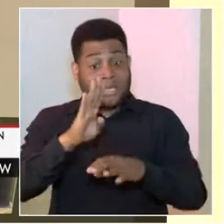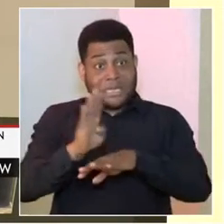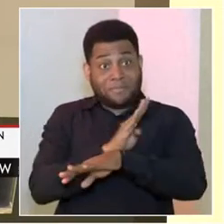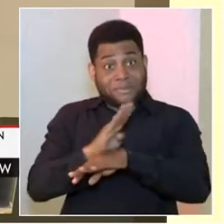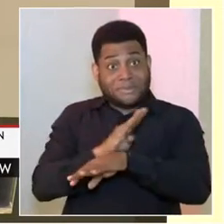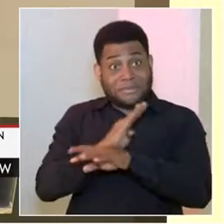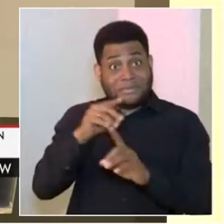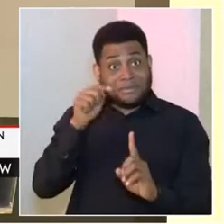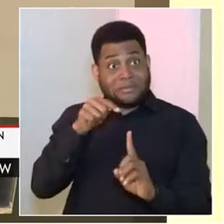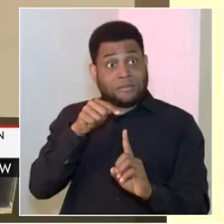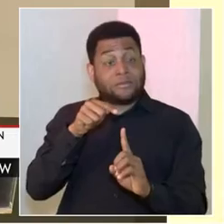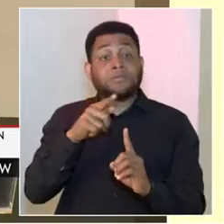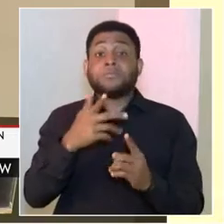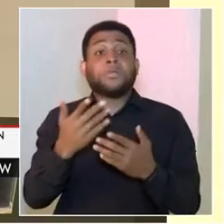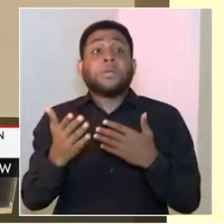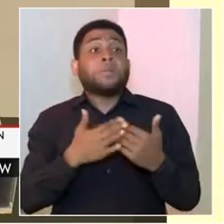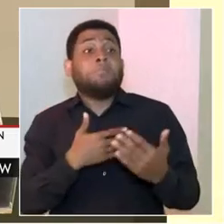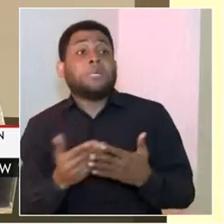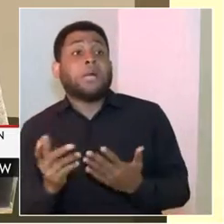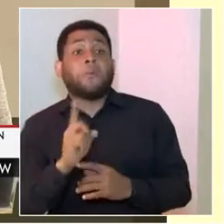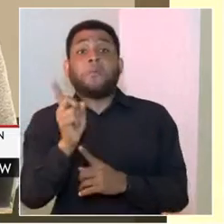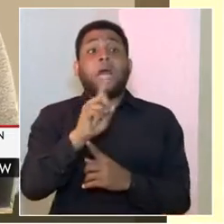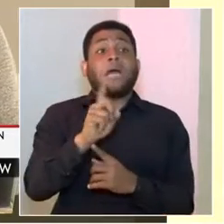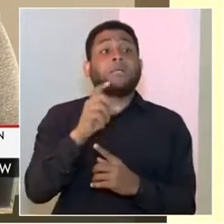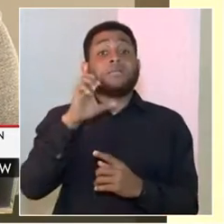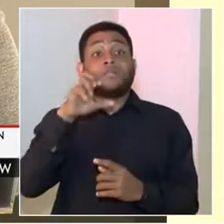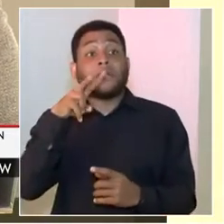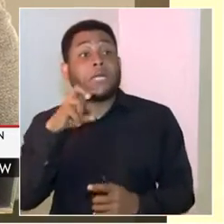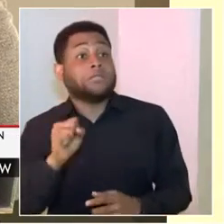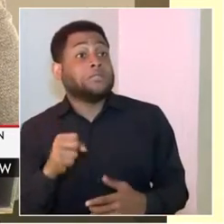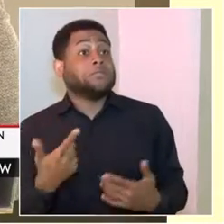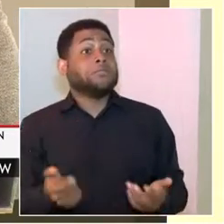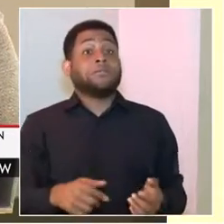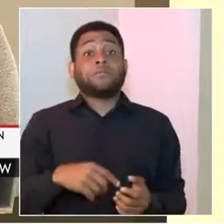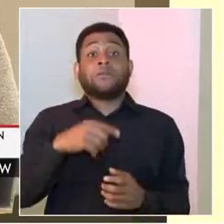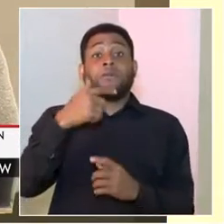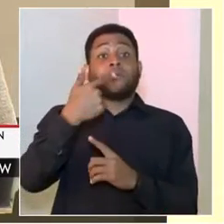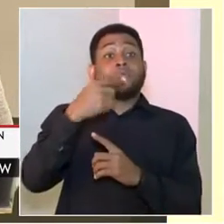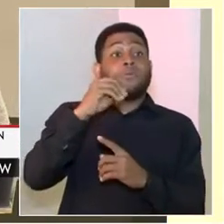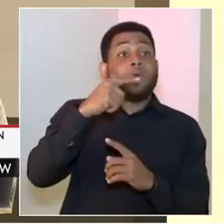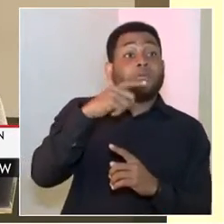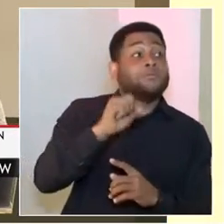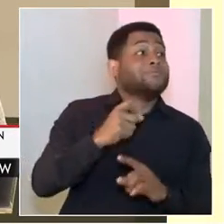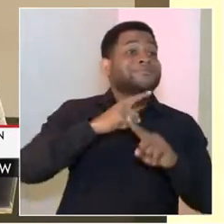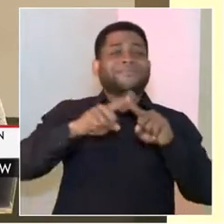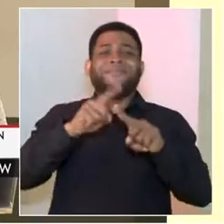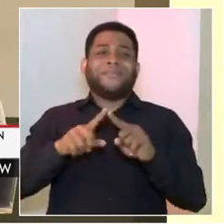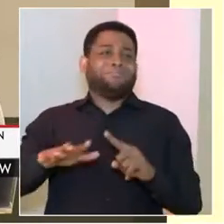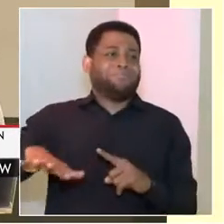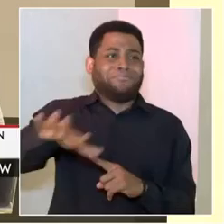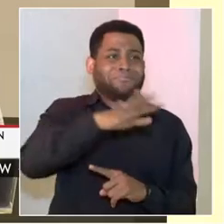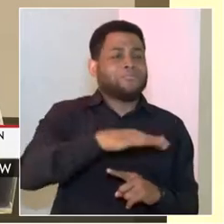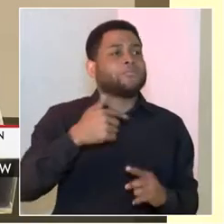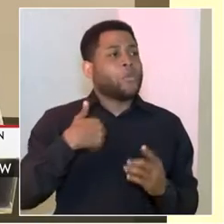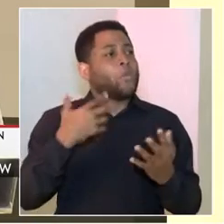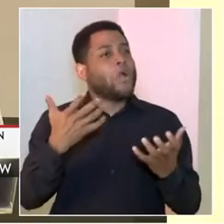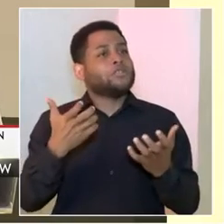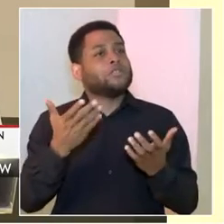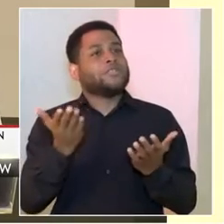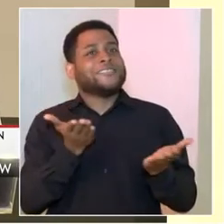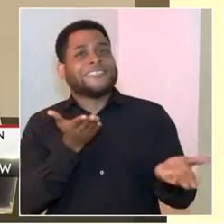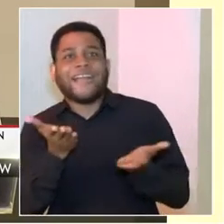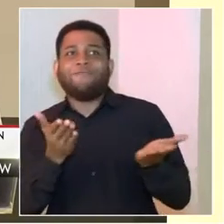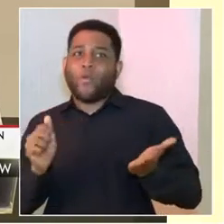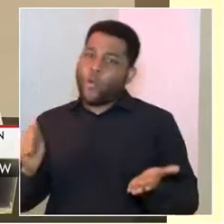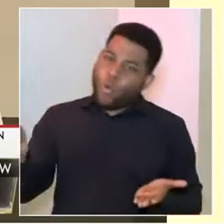are serious about having our retailers serve all 8 wards of Washington, D.C. Our public